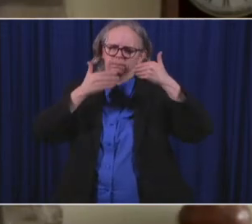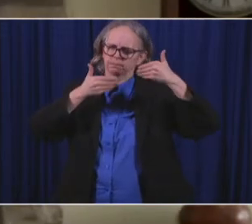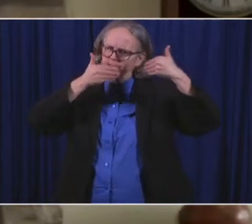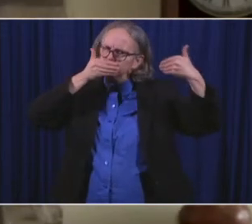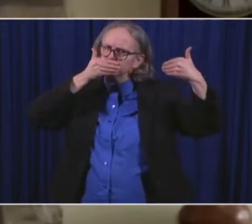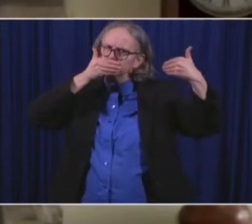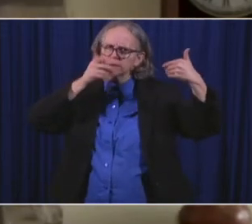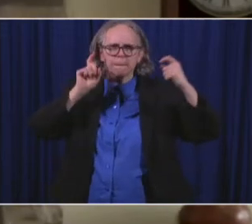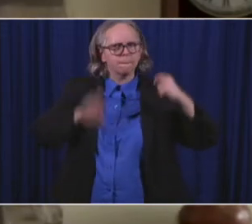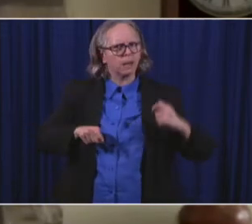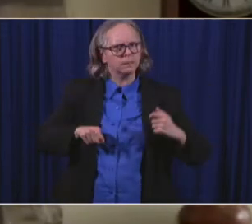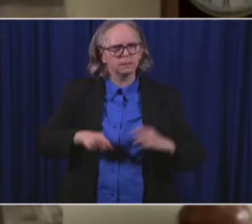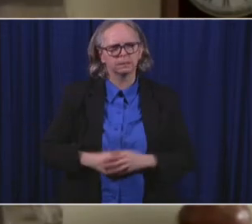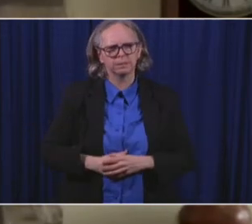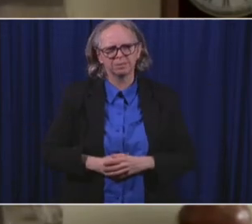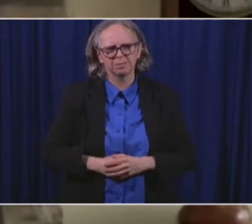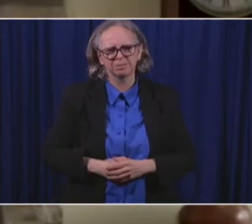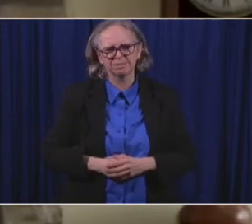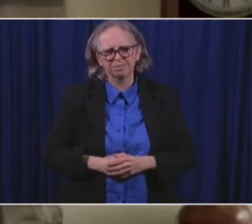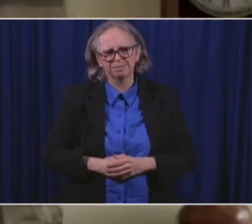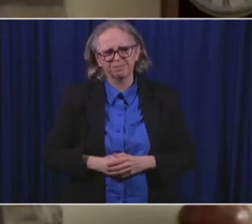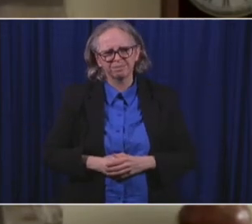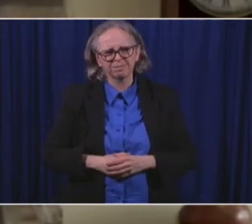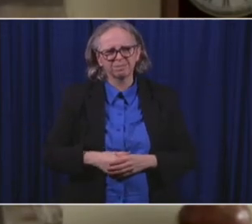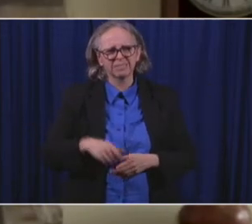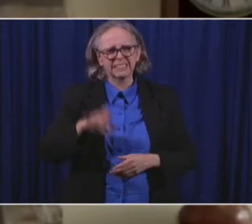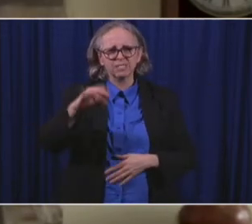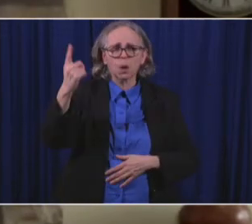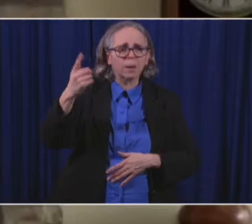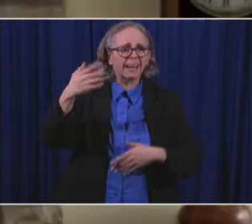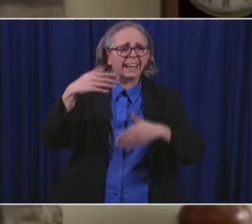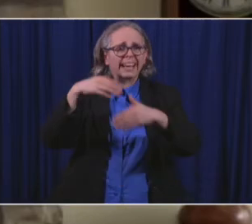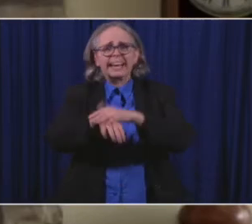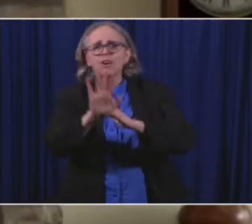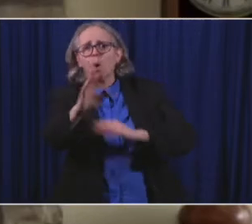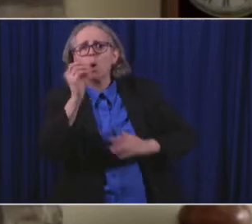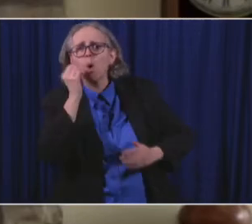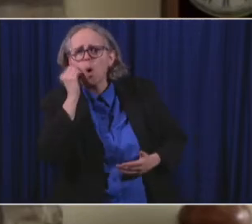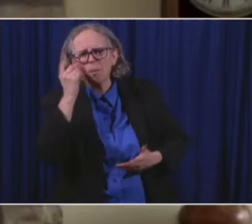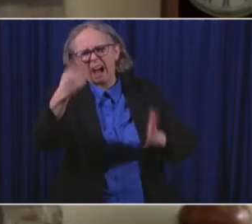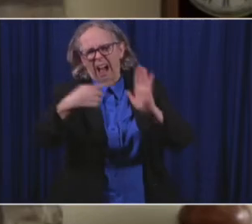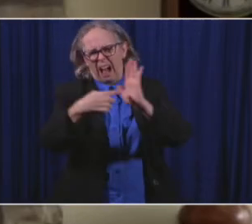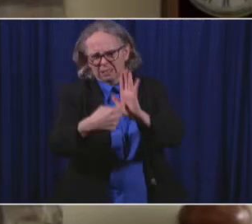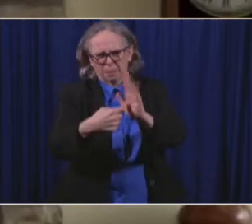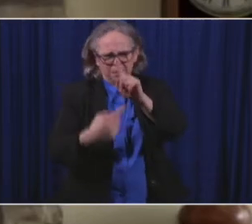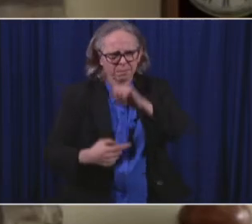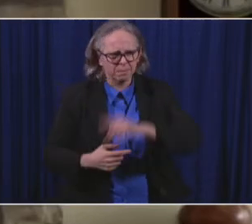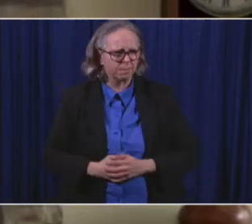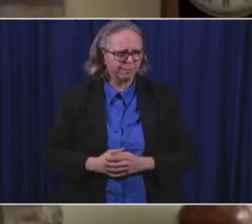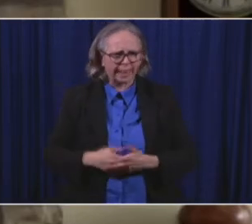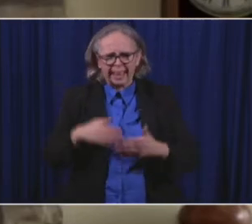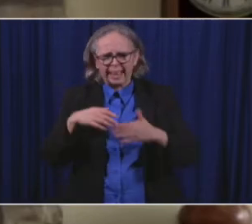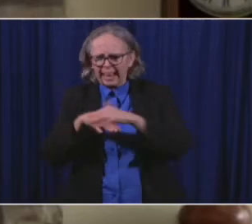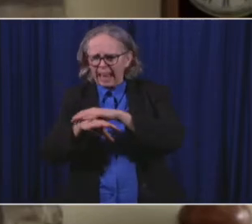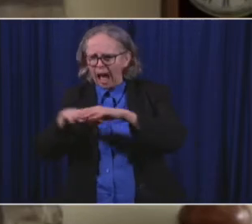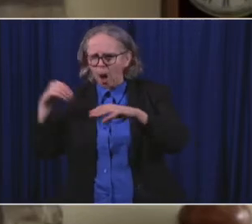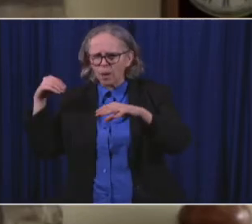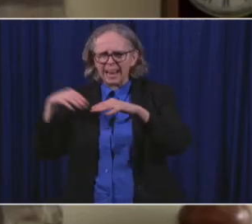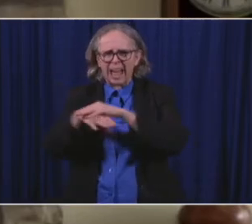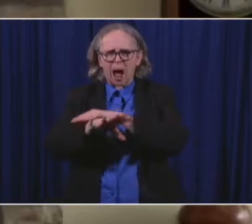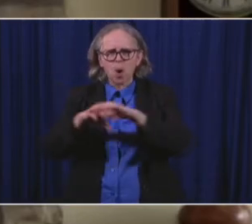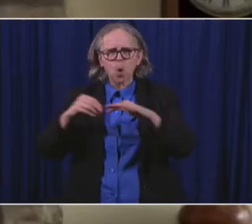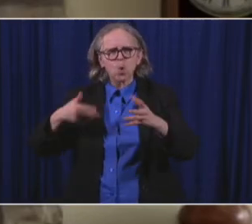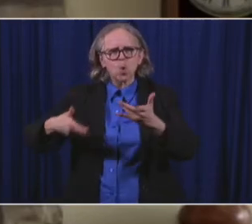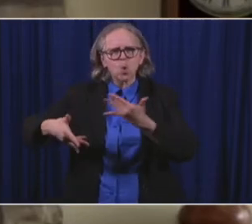if if you've got someone in your household and you're going back and forth, you got to be careful of that. You might have someone that has a high risk in